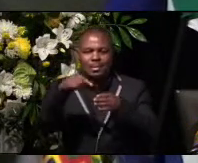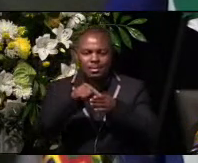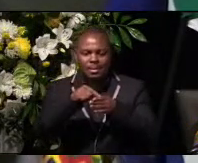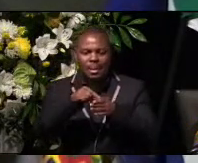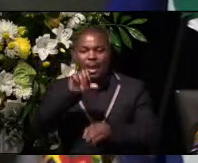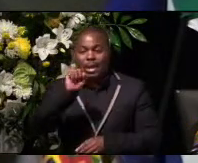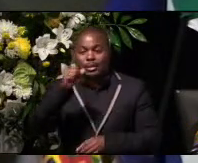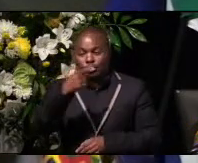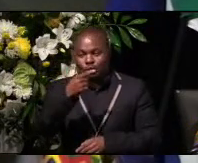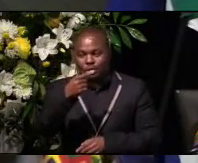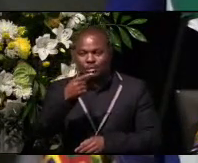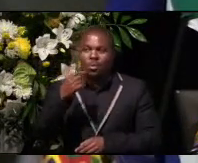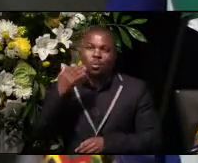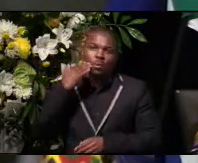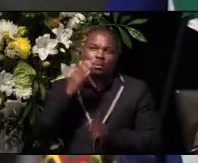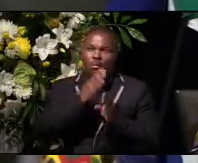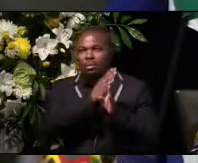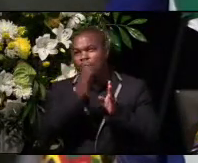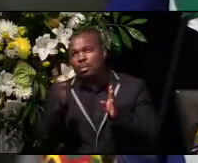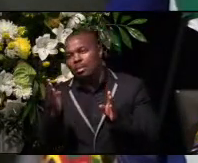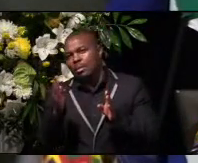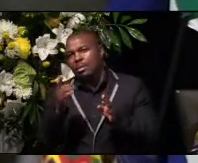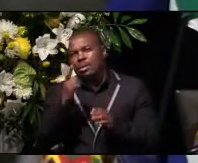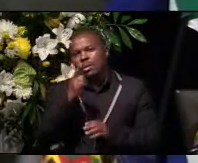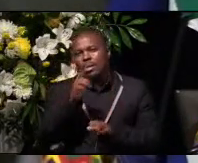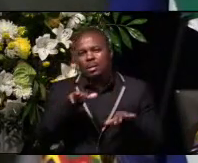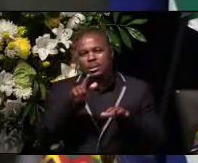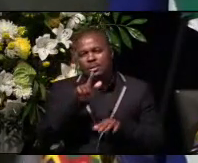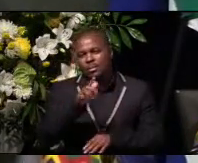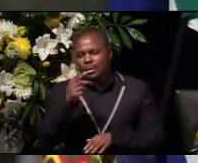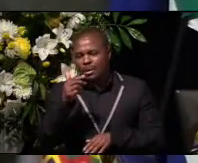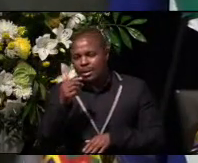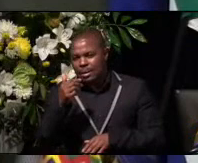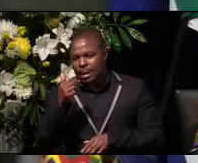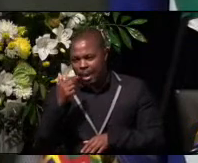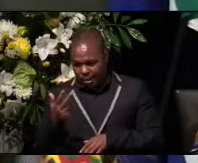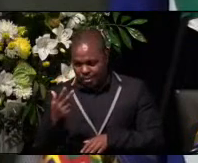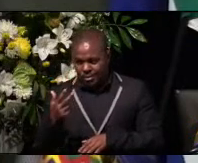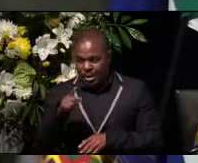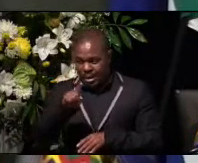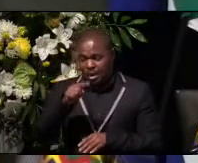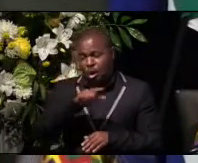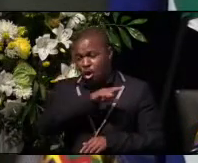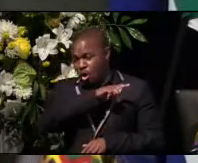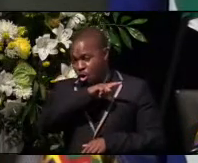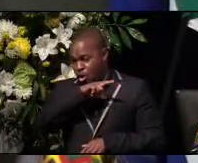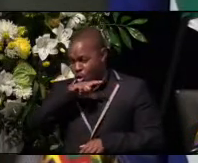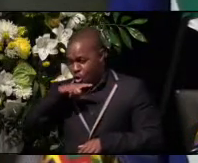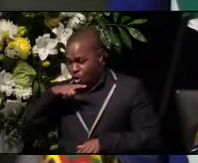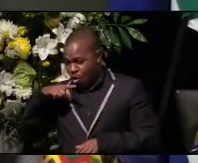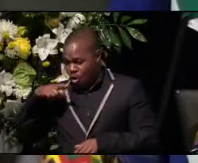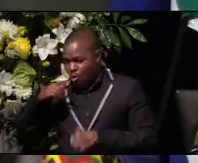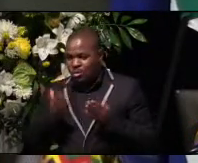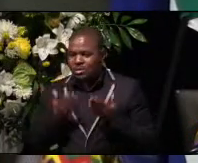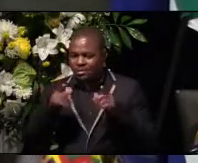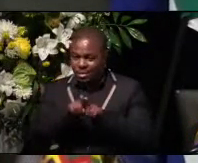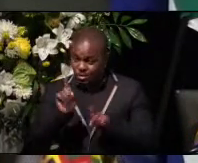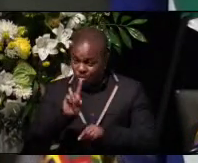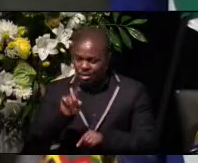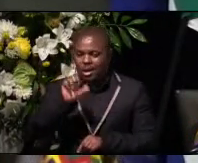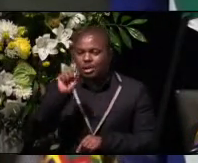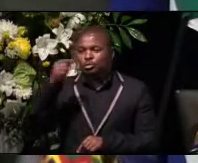secretary until 1978 for 39 years the longest serving General sector of the Communist Party